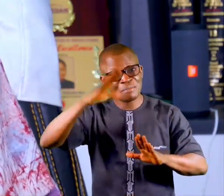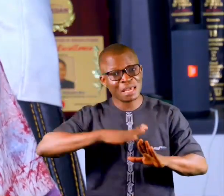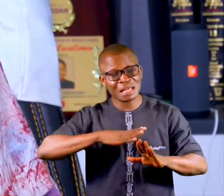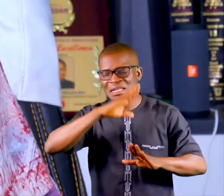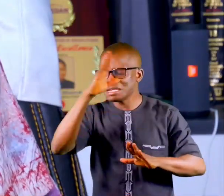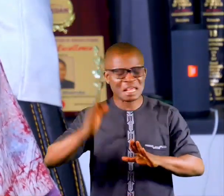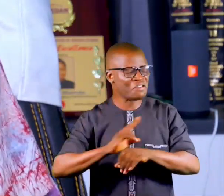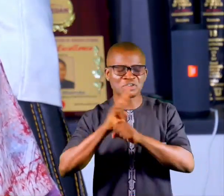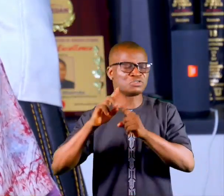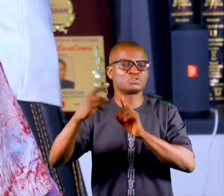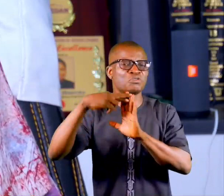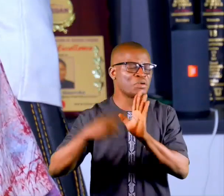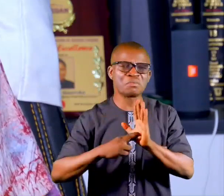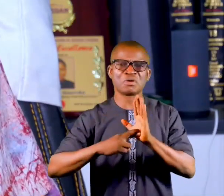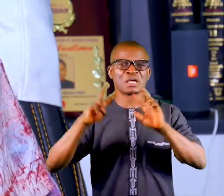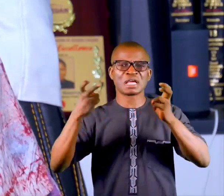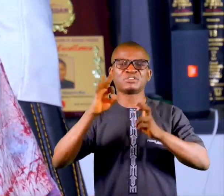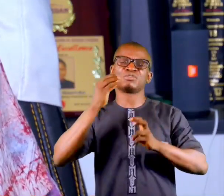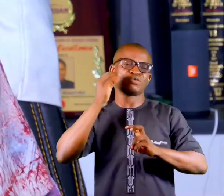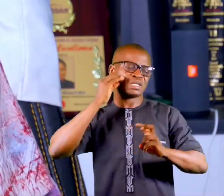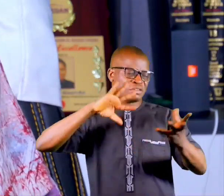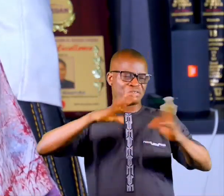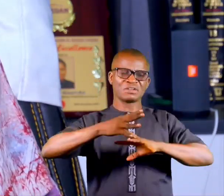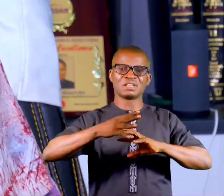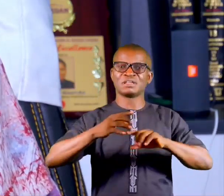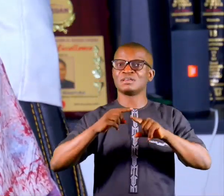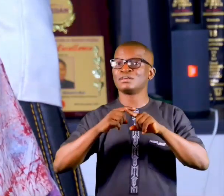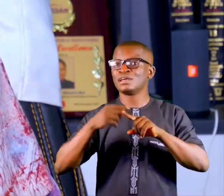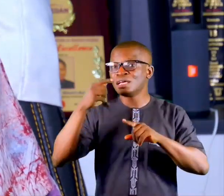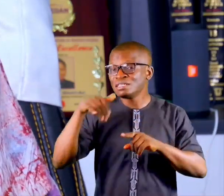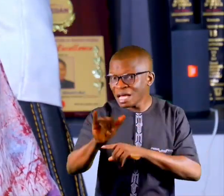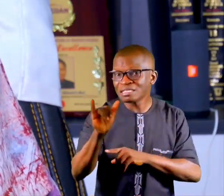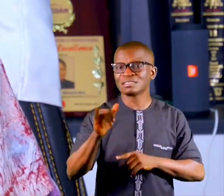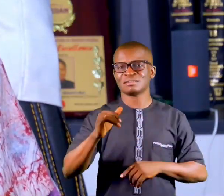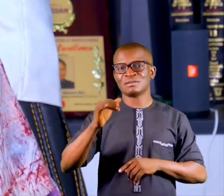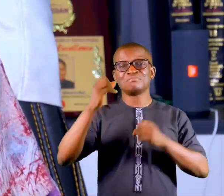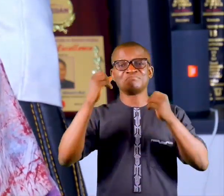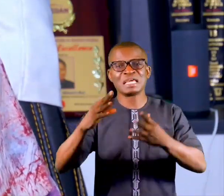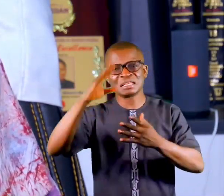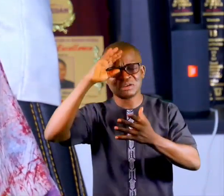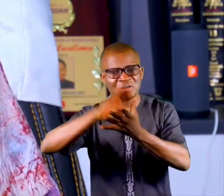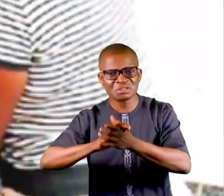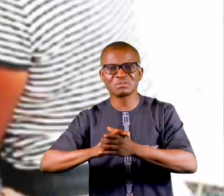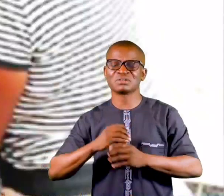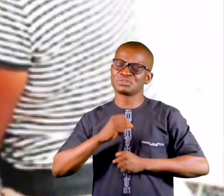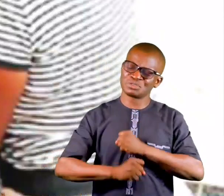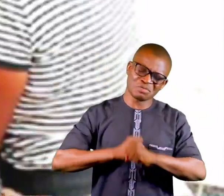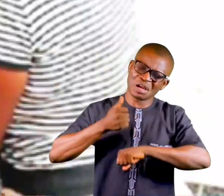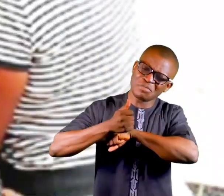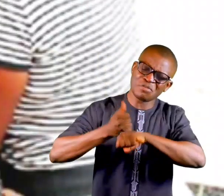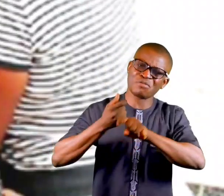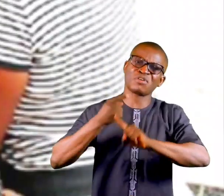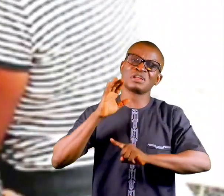report cases of domestic violence, and yes, men suffer abuse from their spouses. There